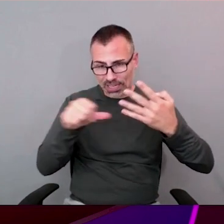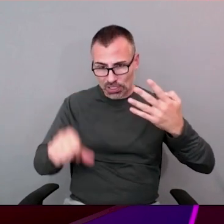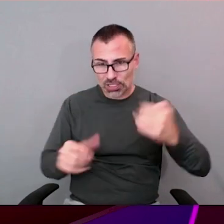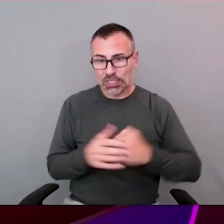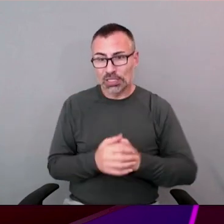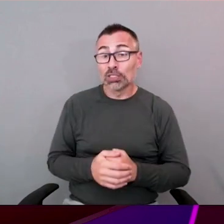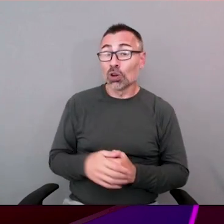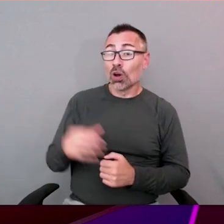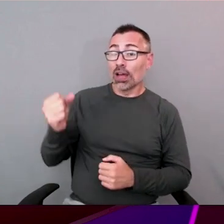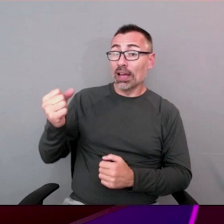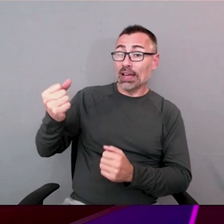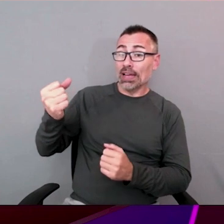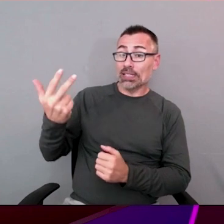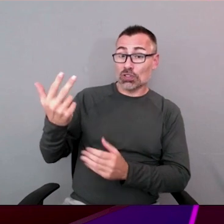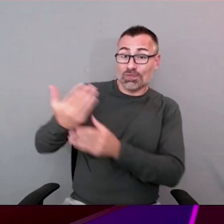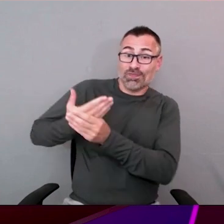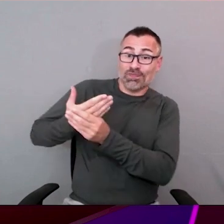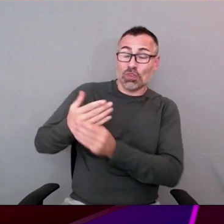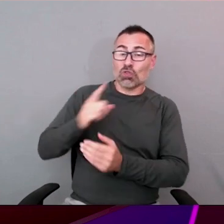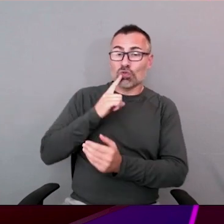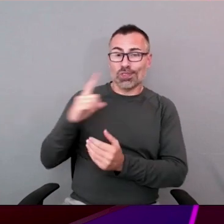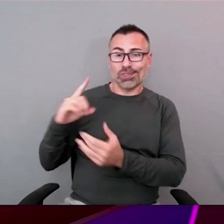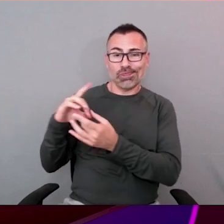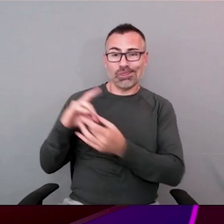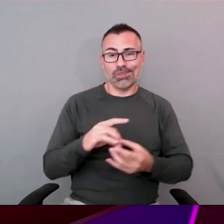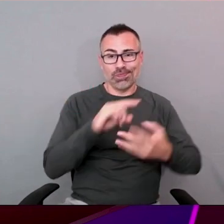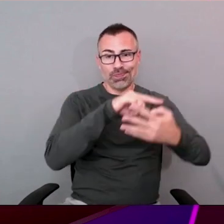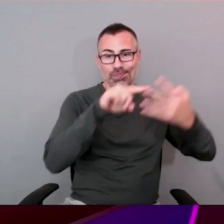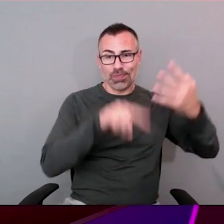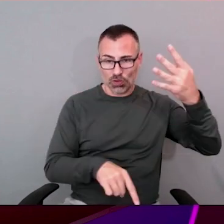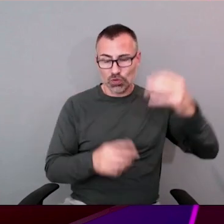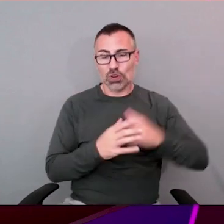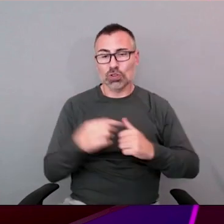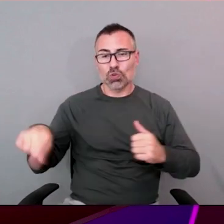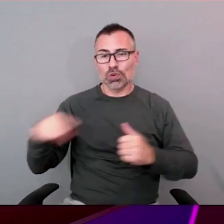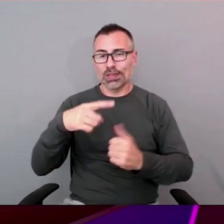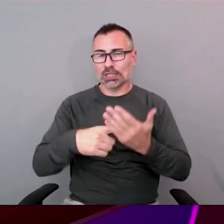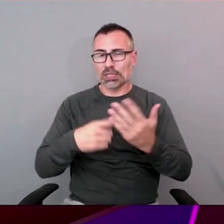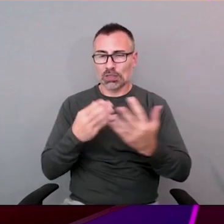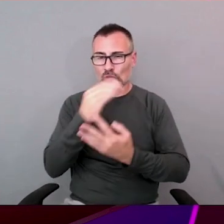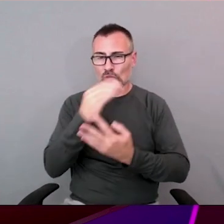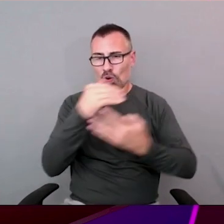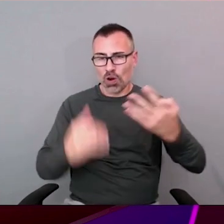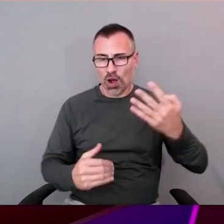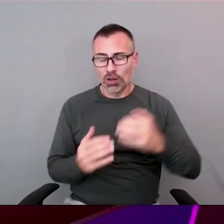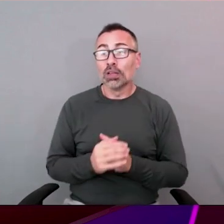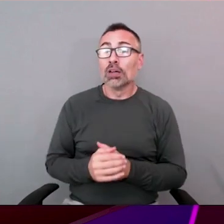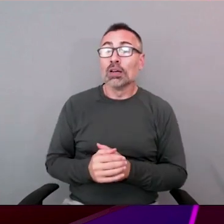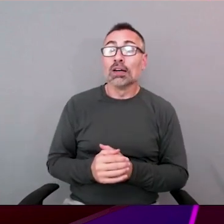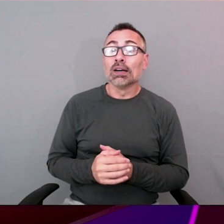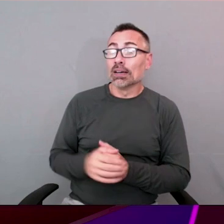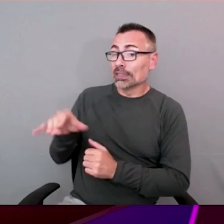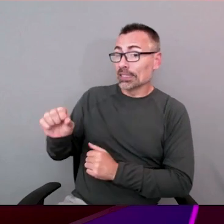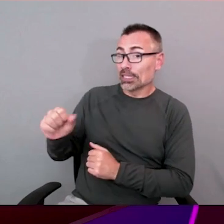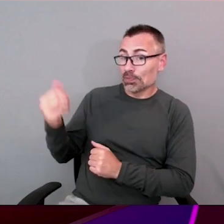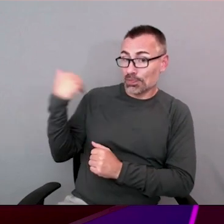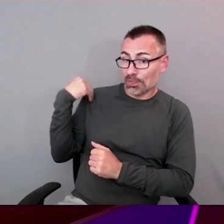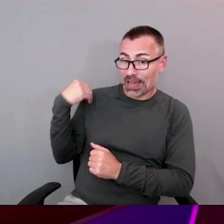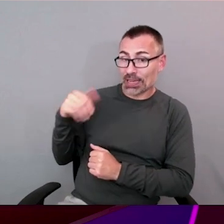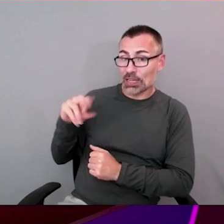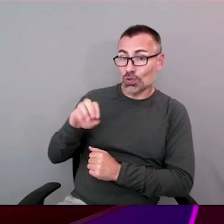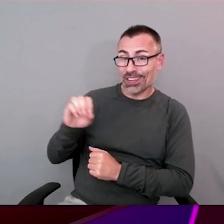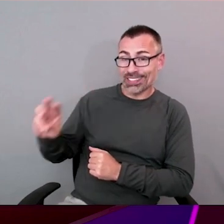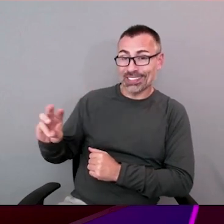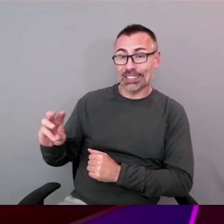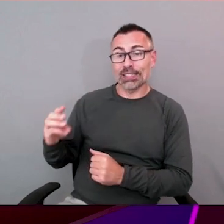those domains, right? Yeah. So that's a service we cover throughout the series. Well, because way back in 2006, Amazon S3,